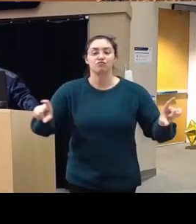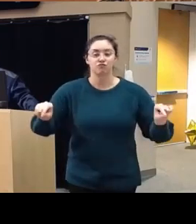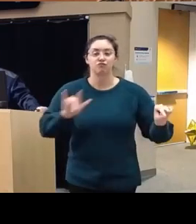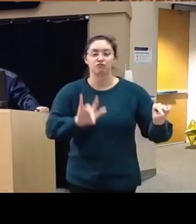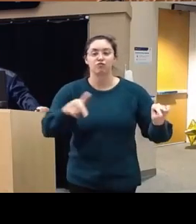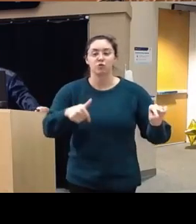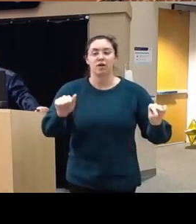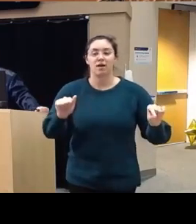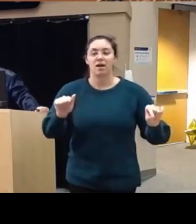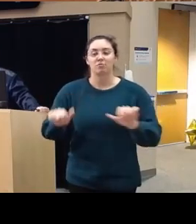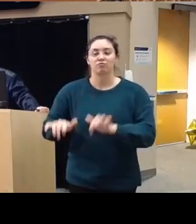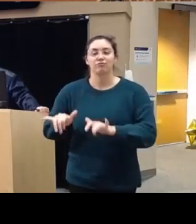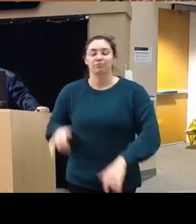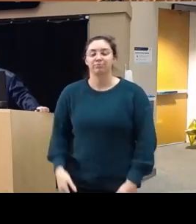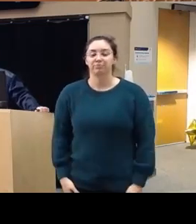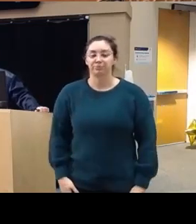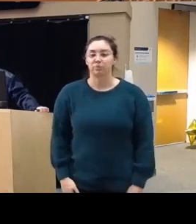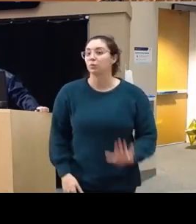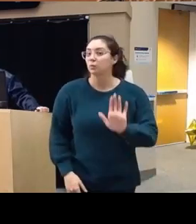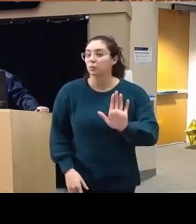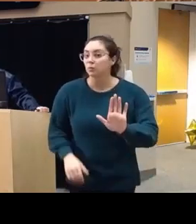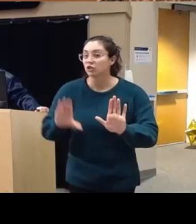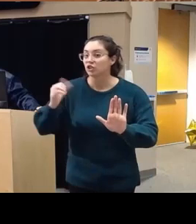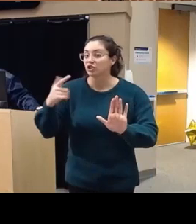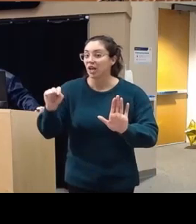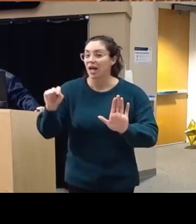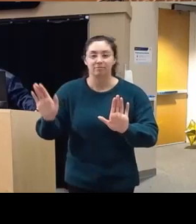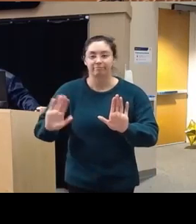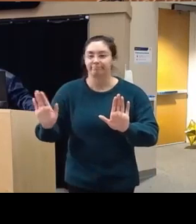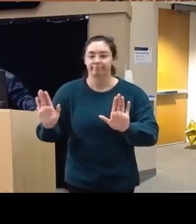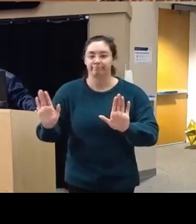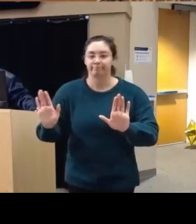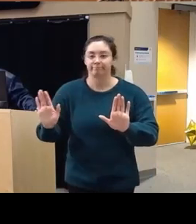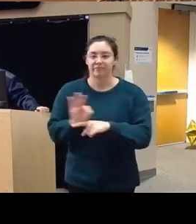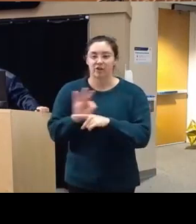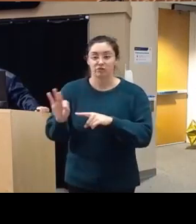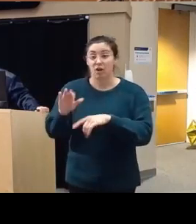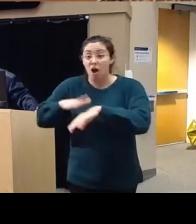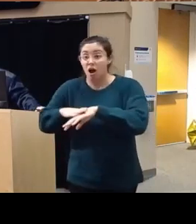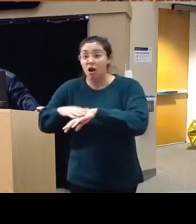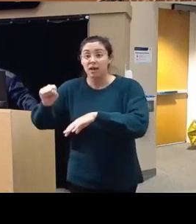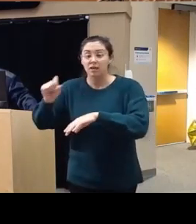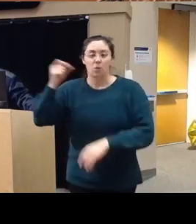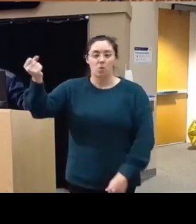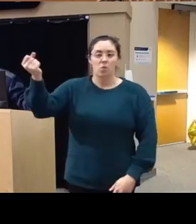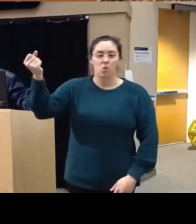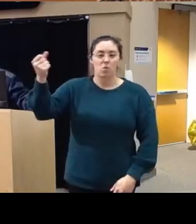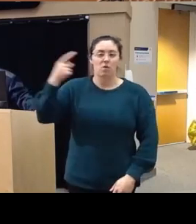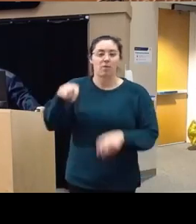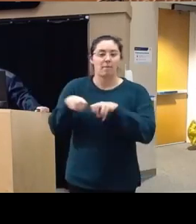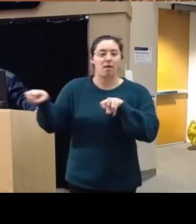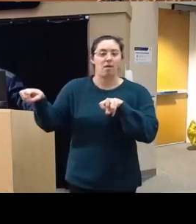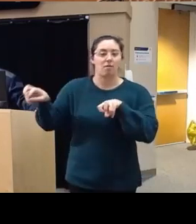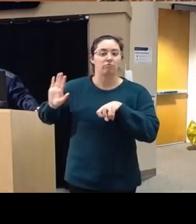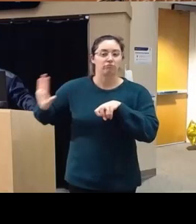Zoom screen. Do not use the chat function, which is on, but that's reserved for the